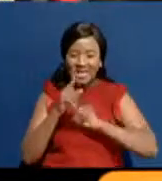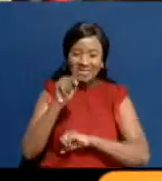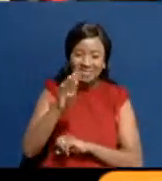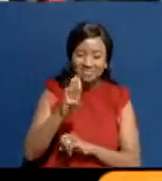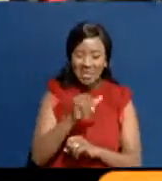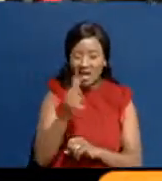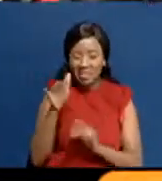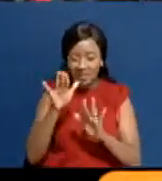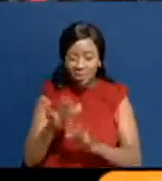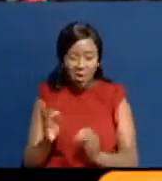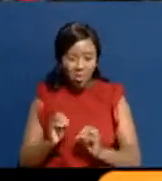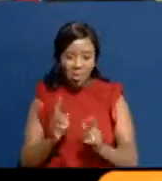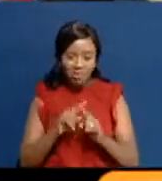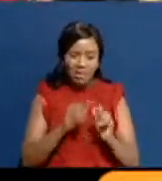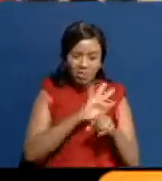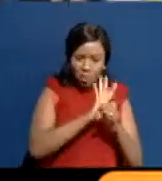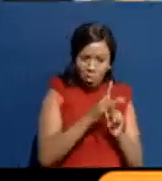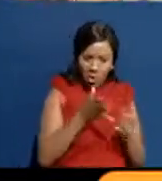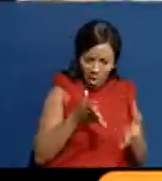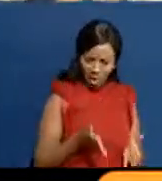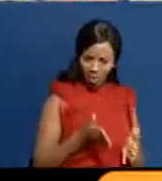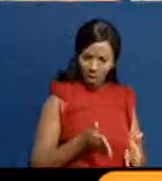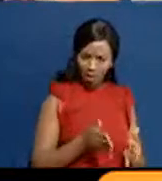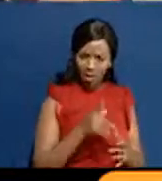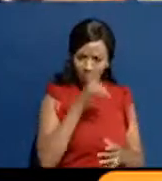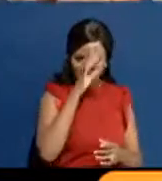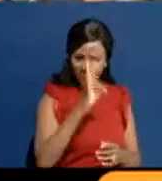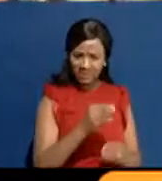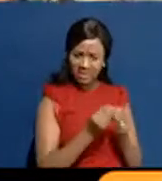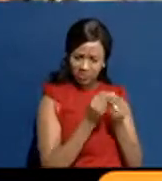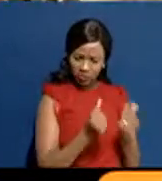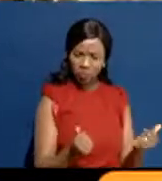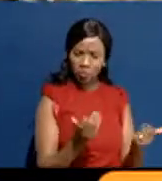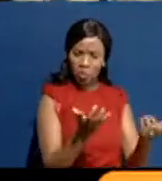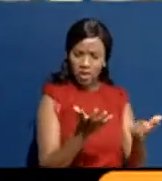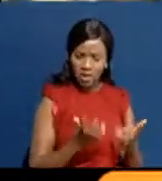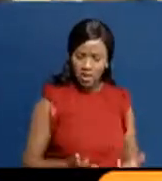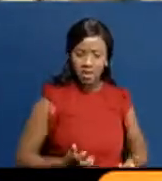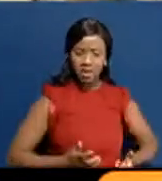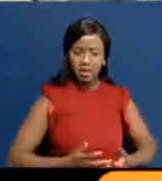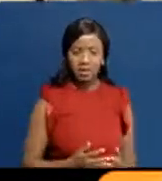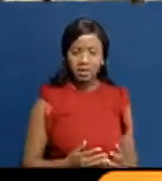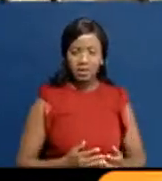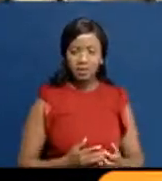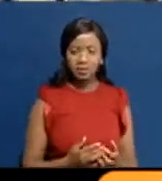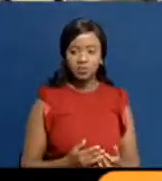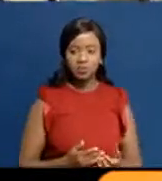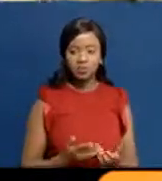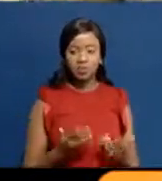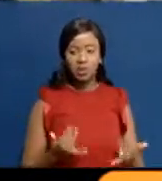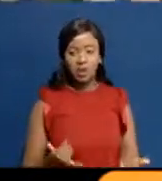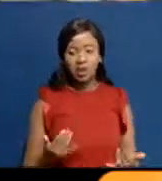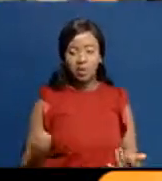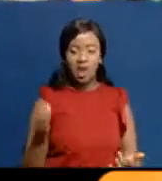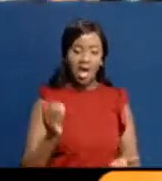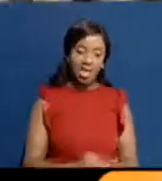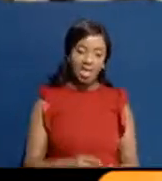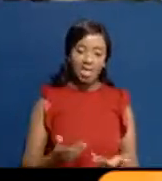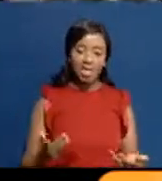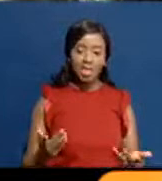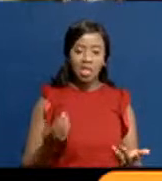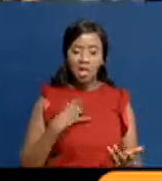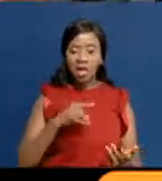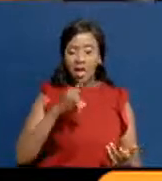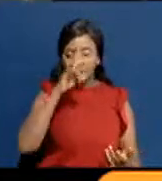you remember the heightened tension and attention that there was to the country. So here is that tense relationship between KEMSA and Global